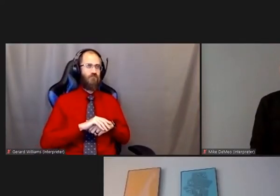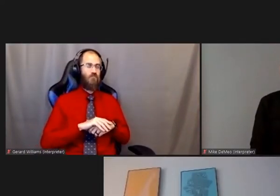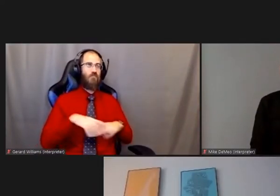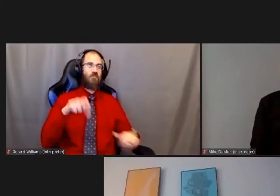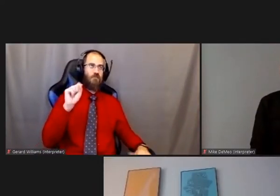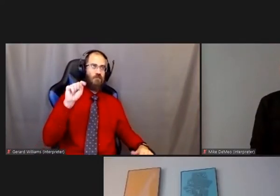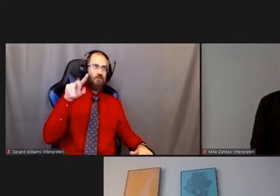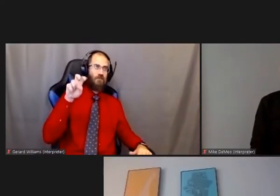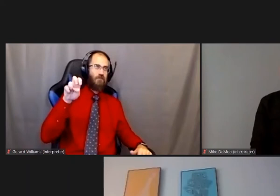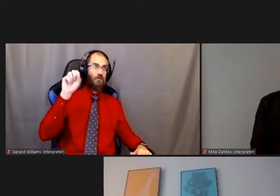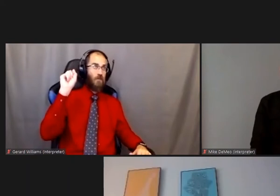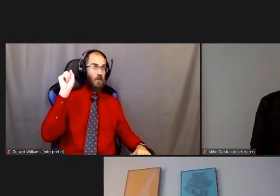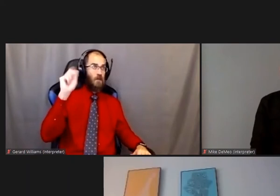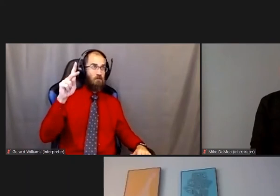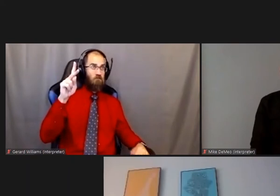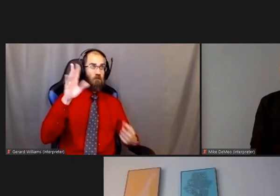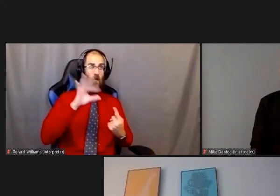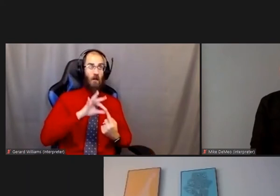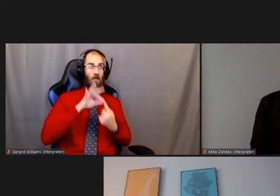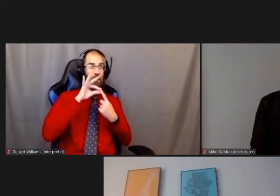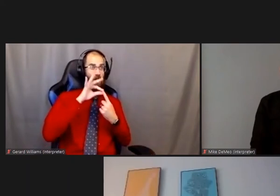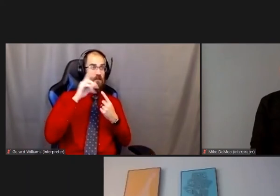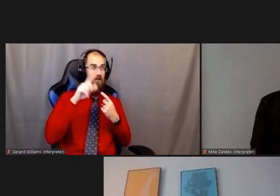Okay, unless there's anything else,